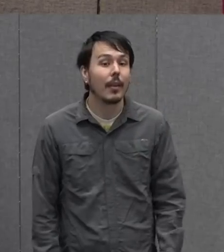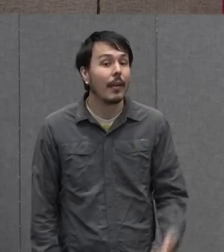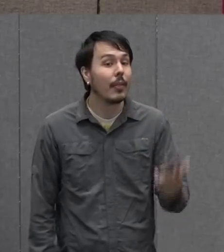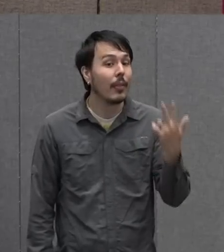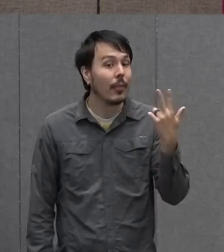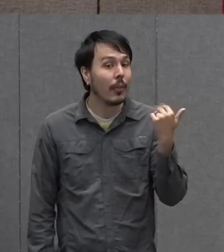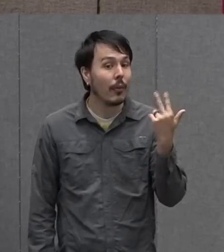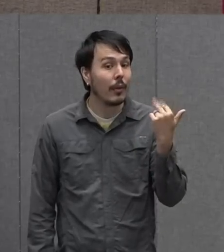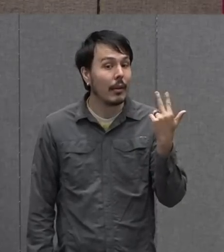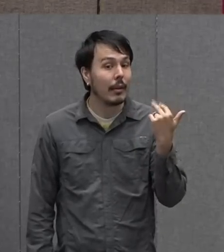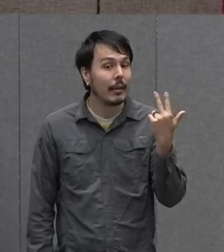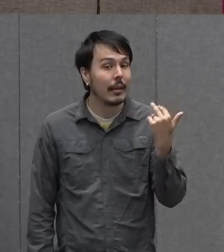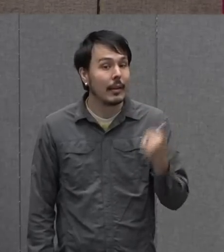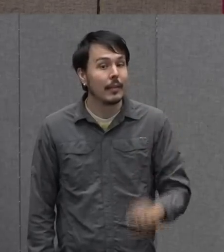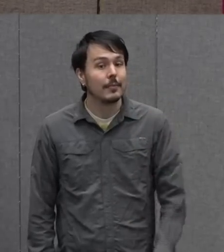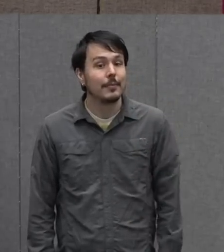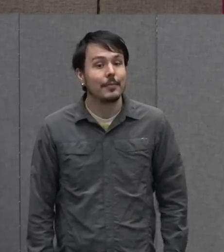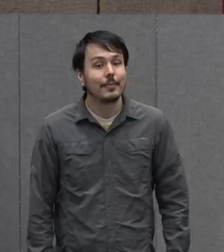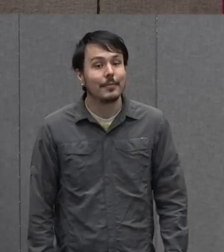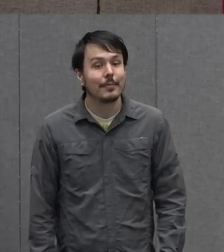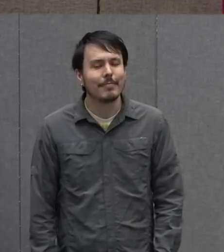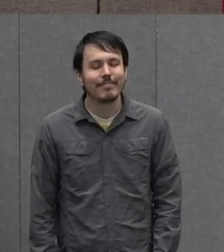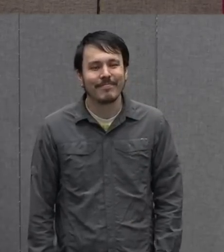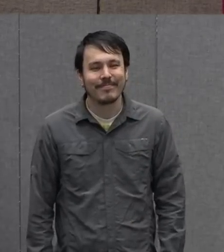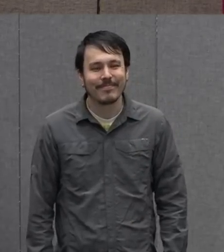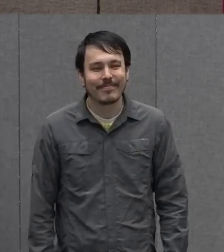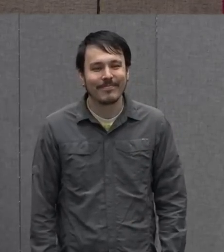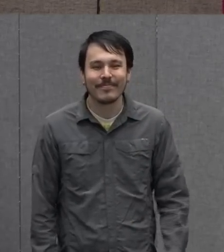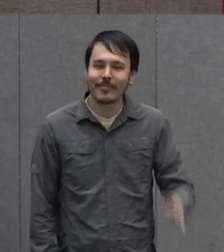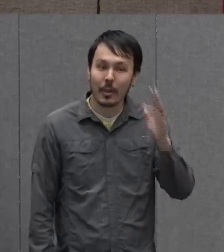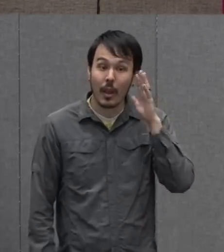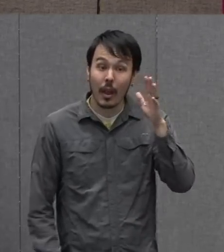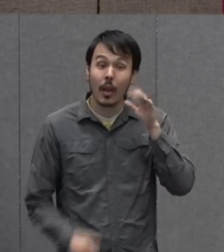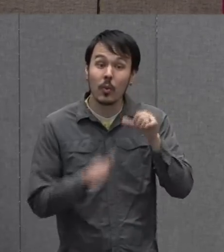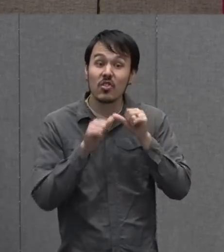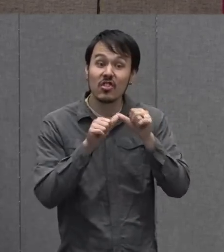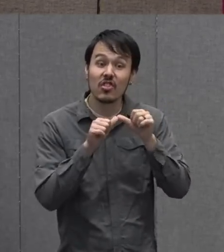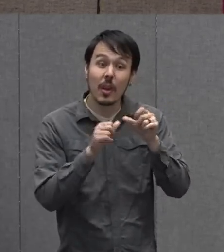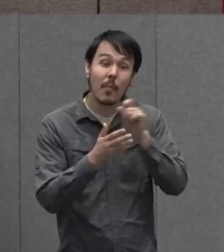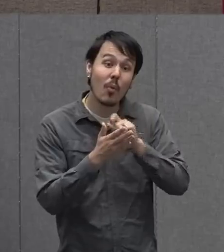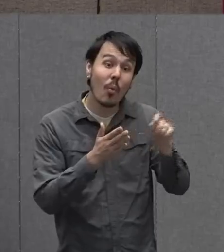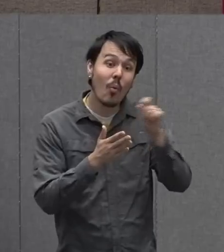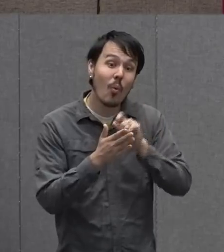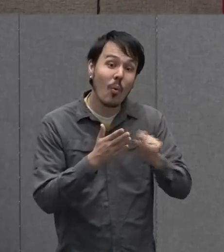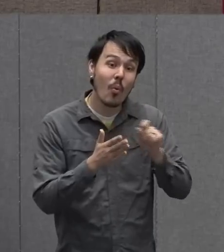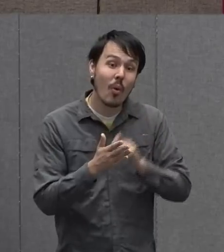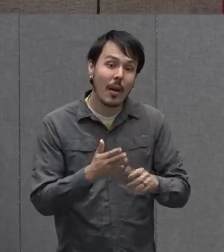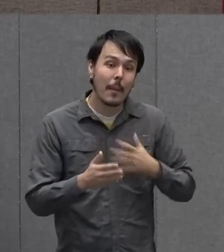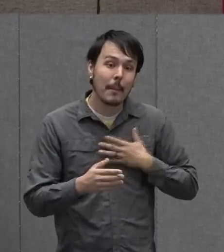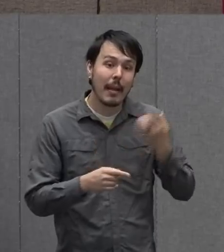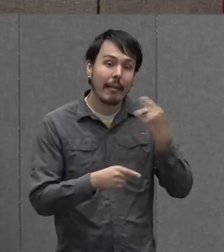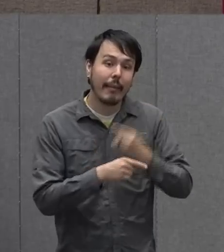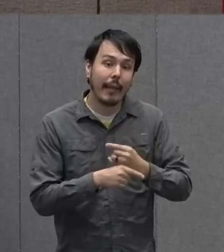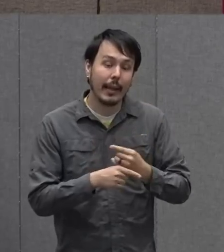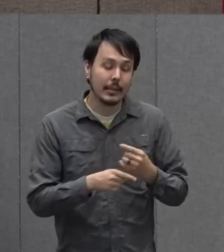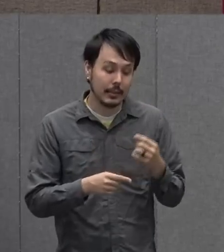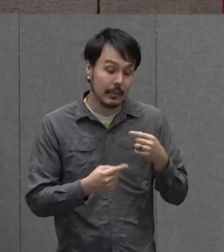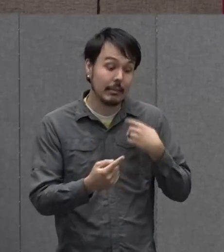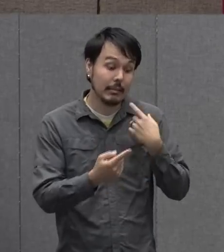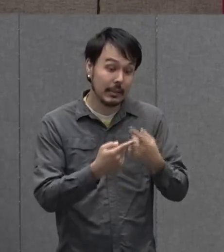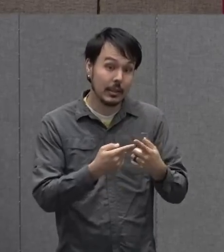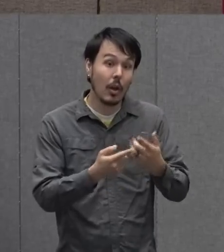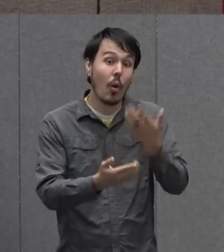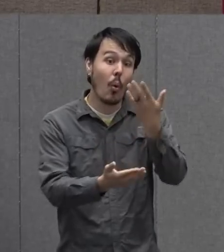13, and I'm going to keep writing my dates until I get to the number 31, because there